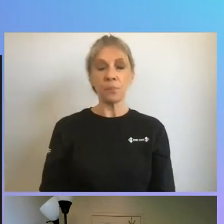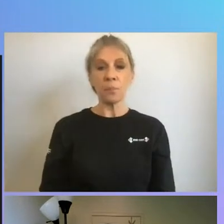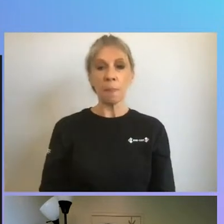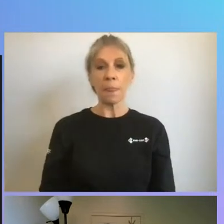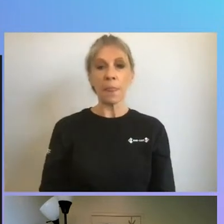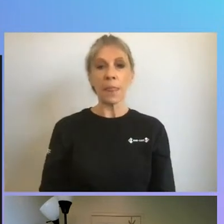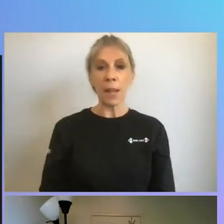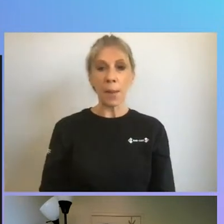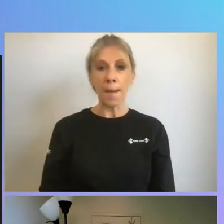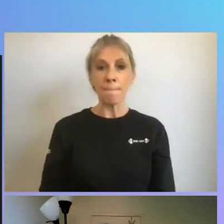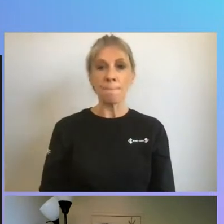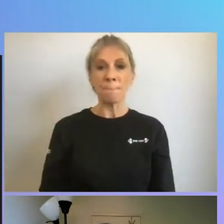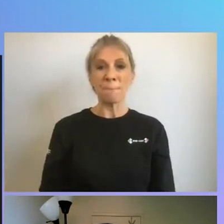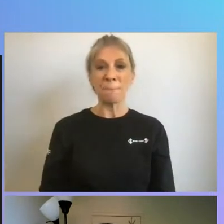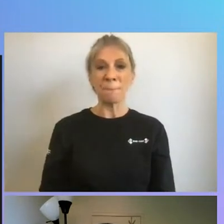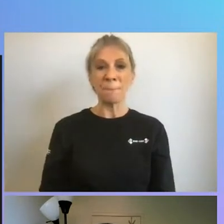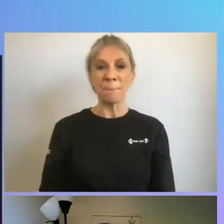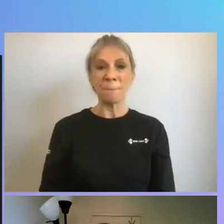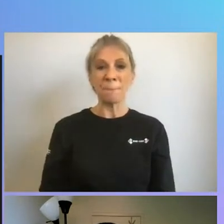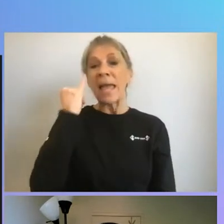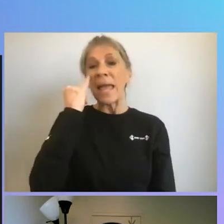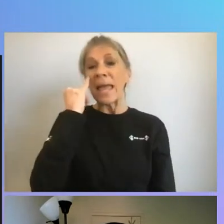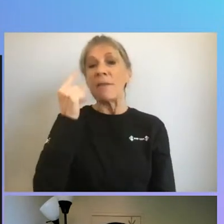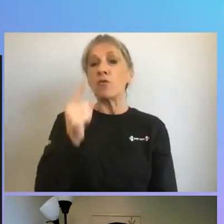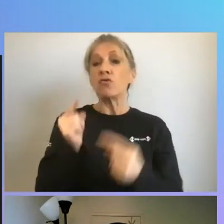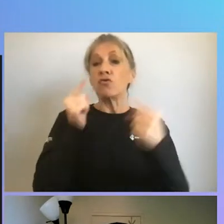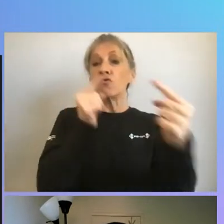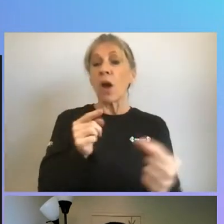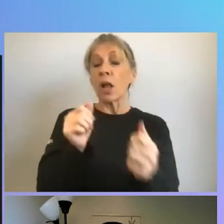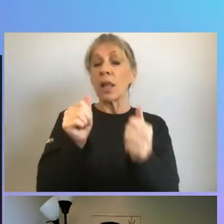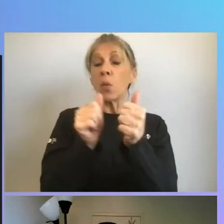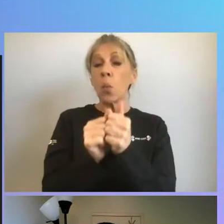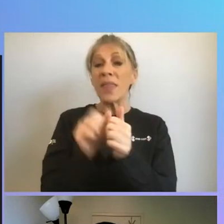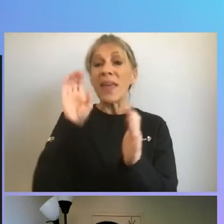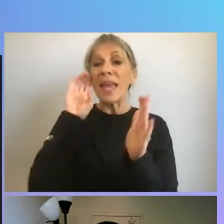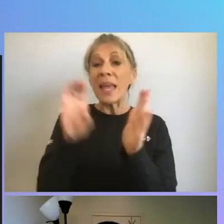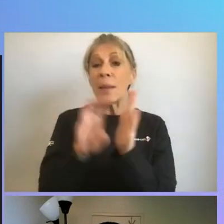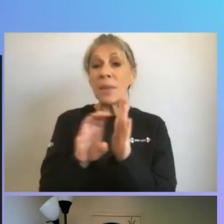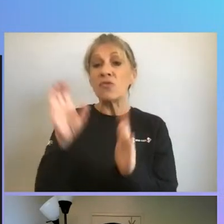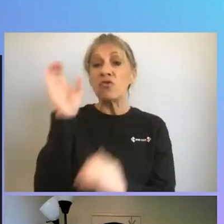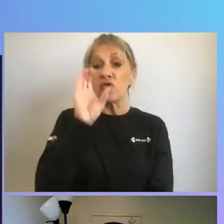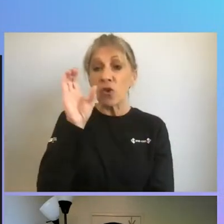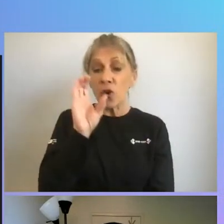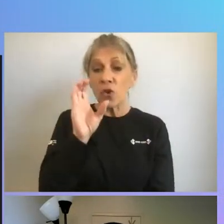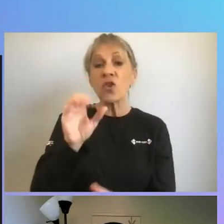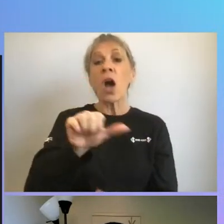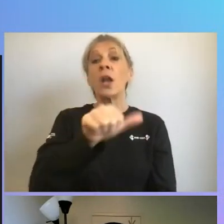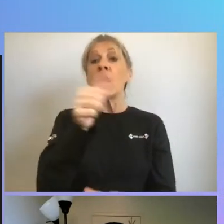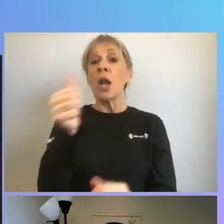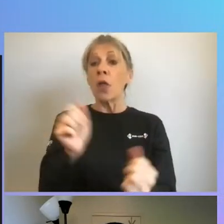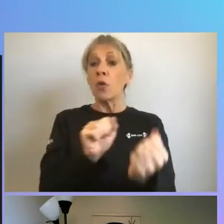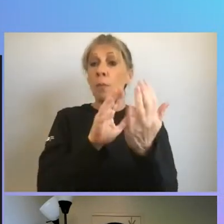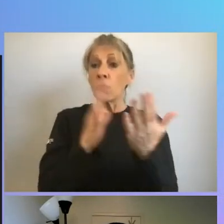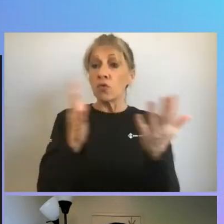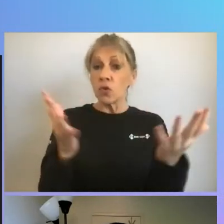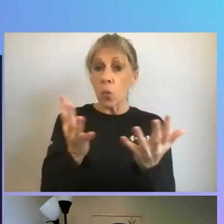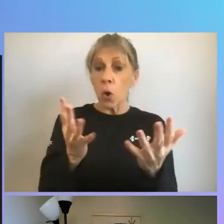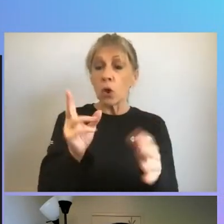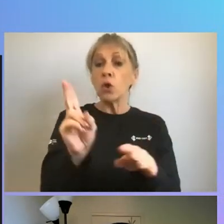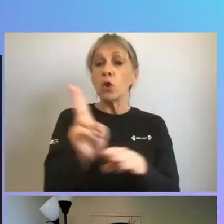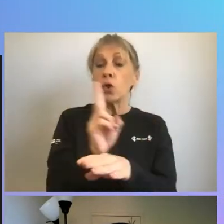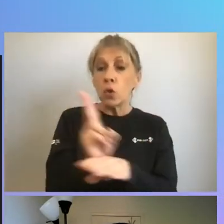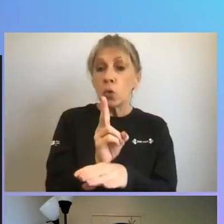So if we're struggling with image search, another approach could be actually using image